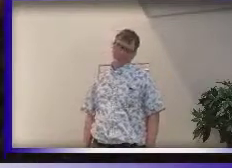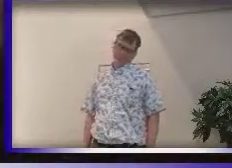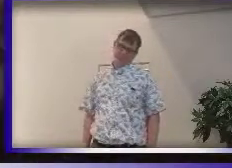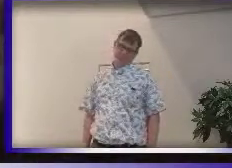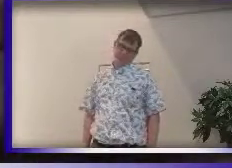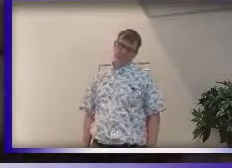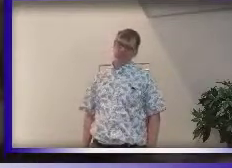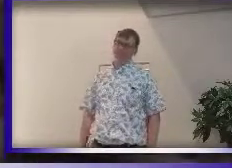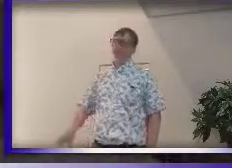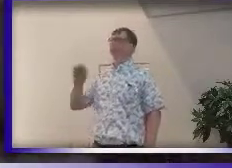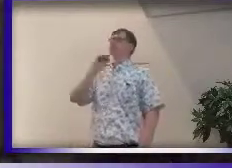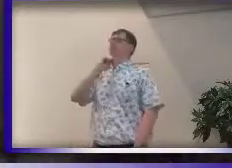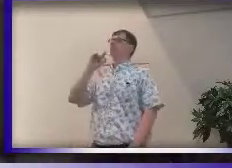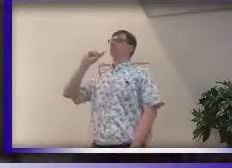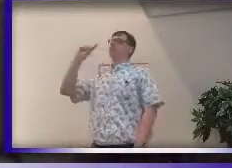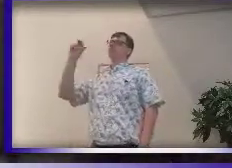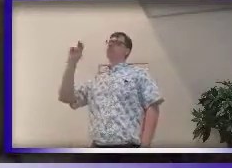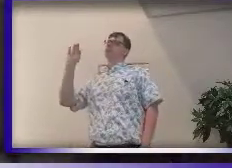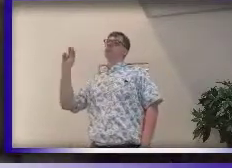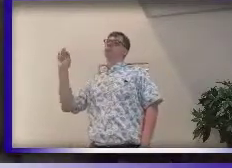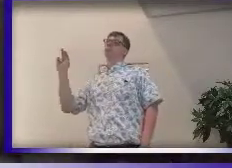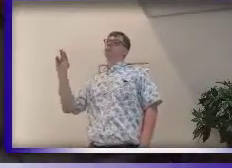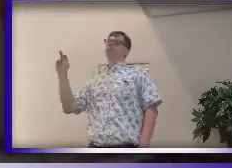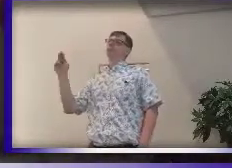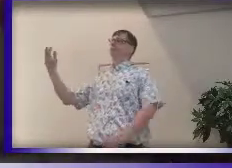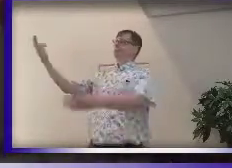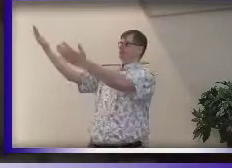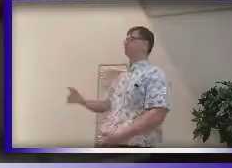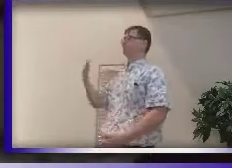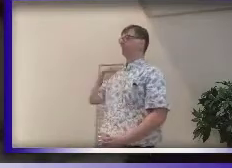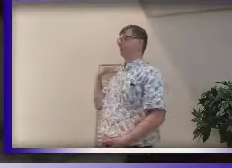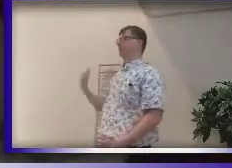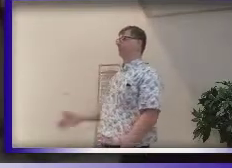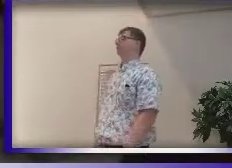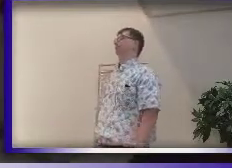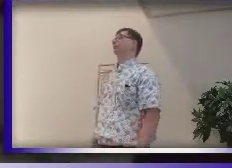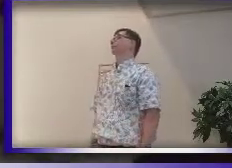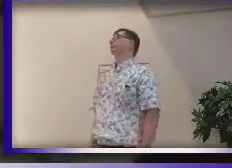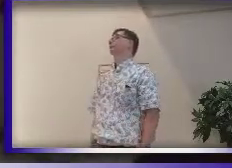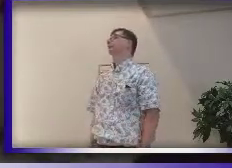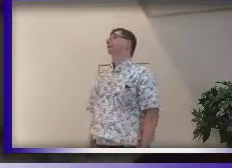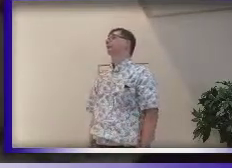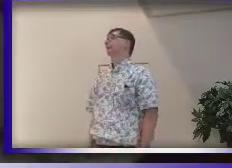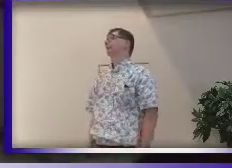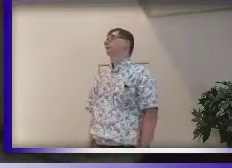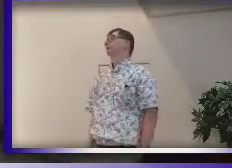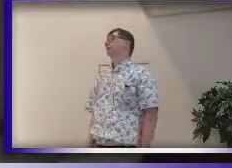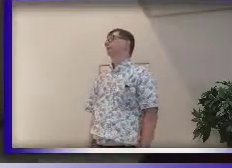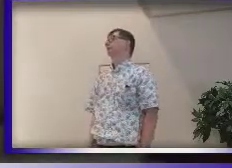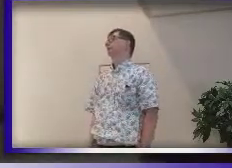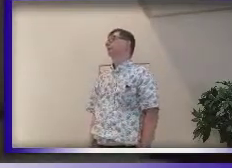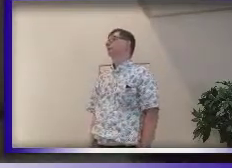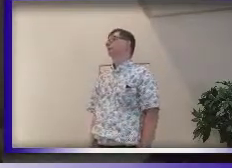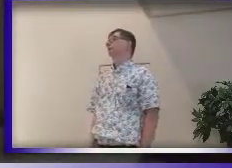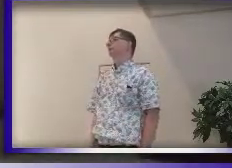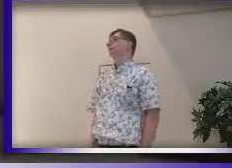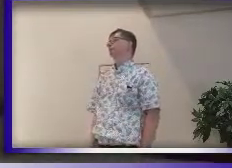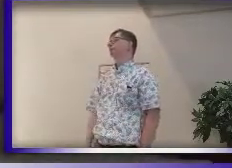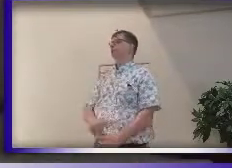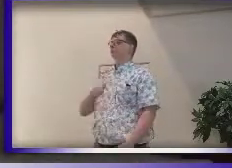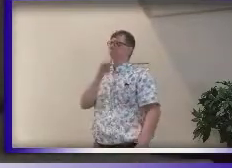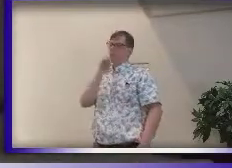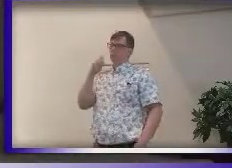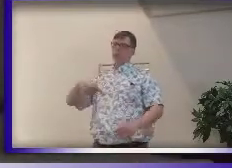Okay. All right. It's so good to be here. So my question is a follow-up on Mel's,